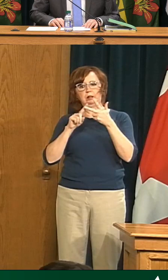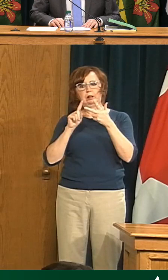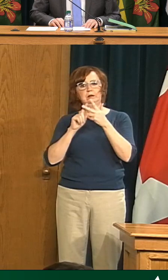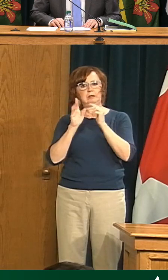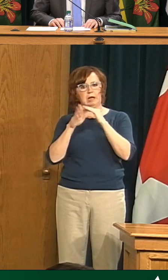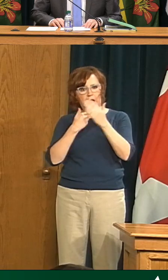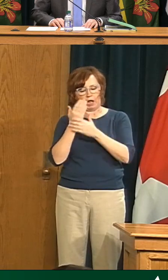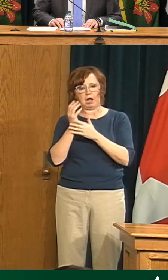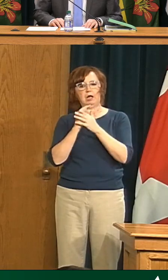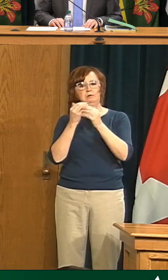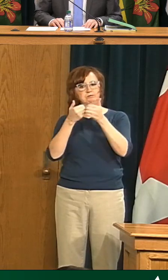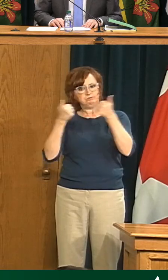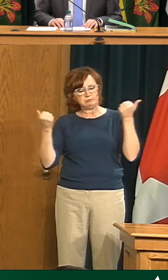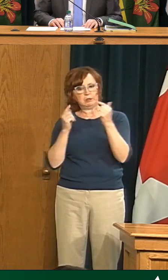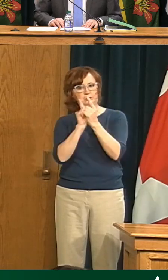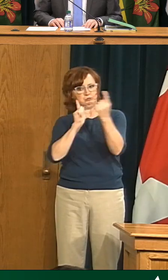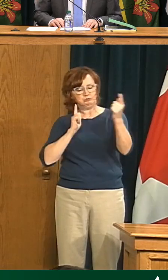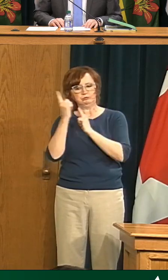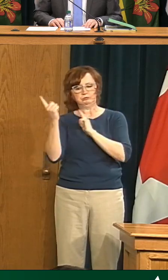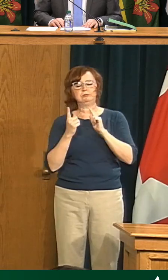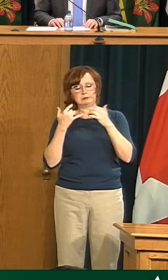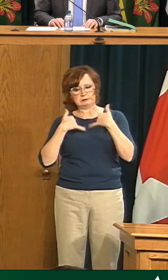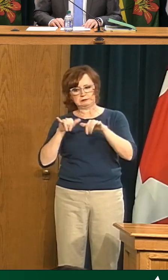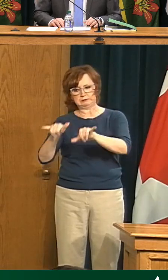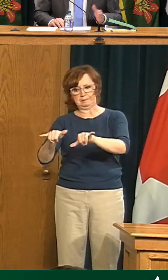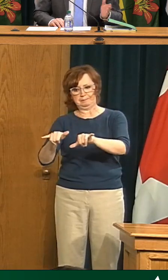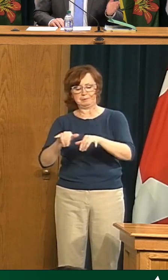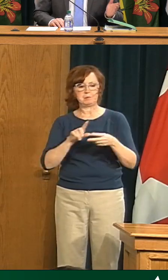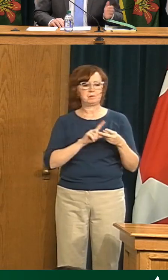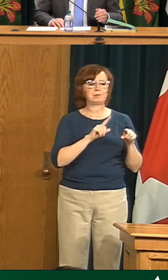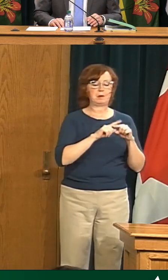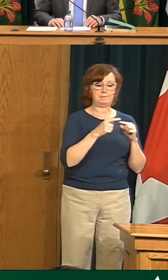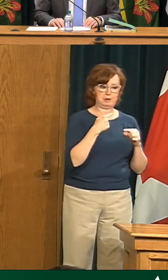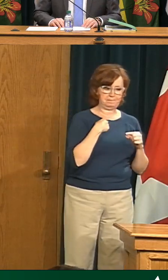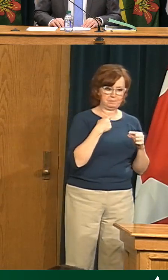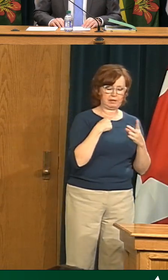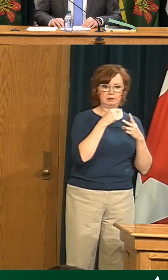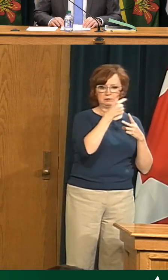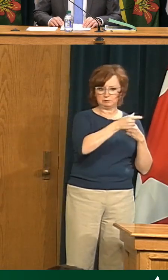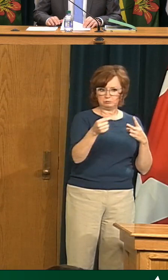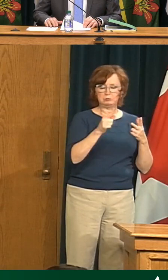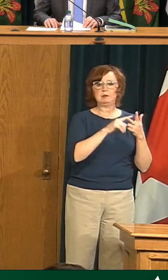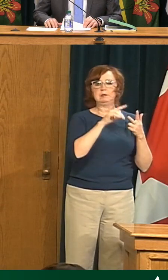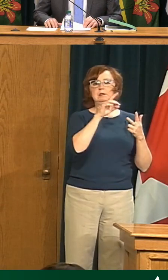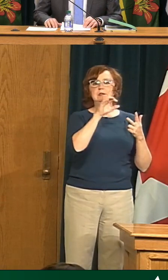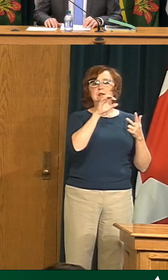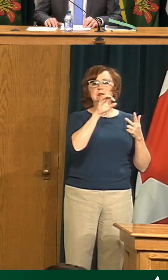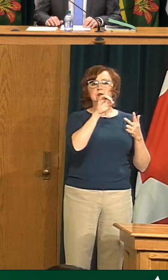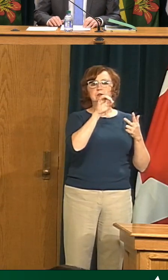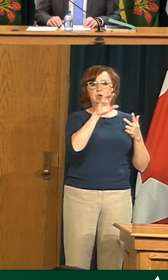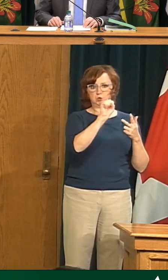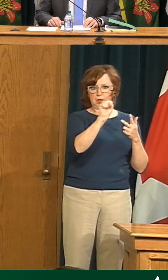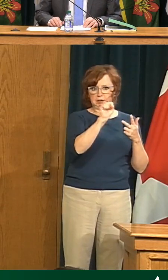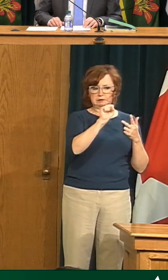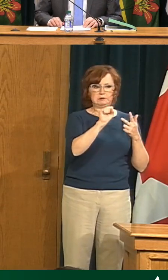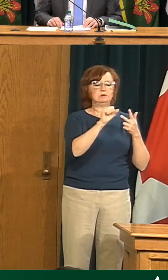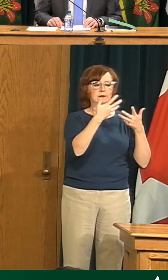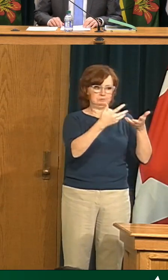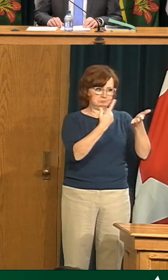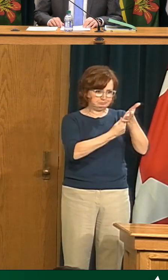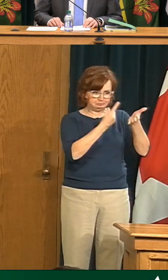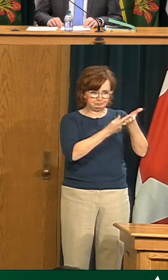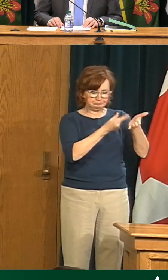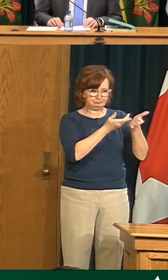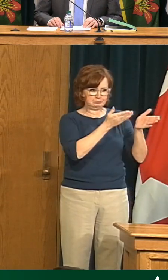close consultation with Saskatchewan's Chief Medical Health Officer, Dr. Shahab, and it's a plan that will be conducted in